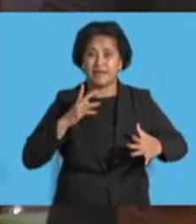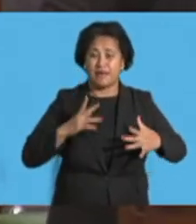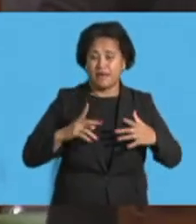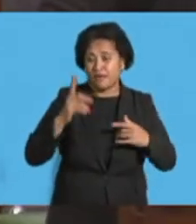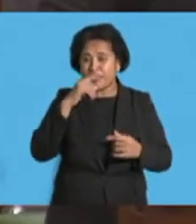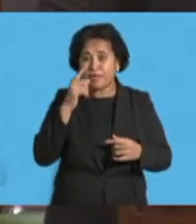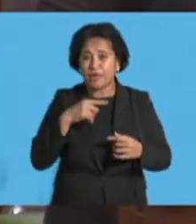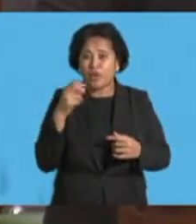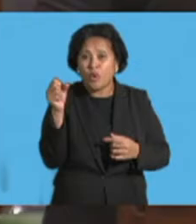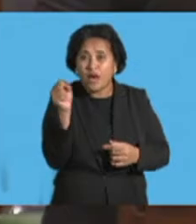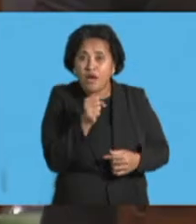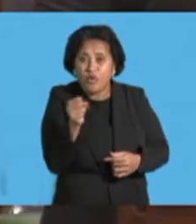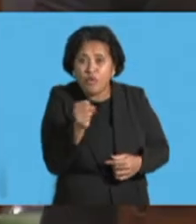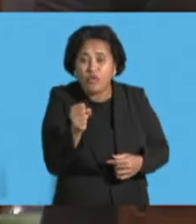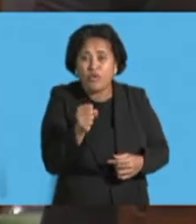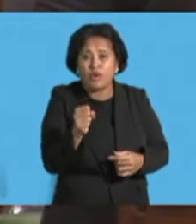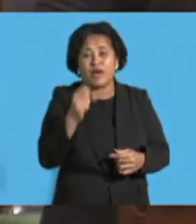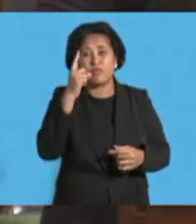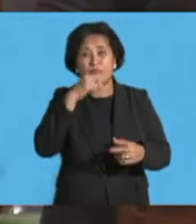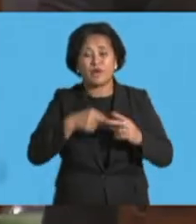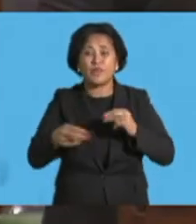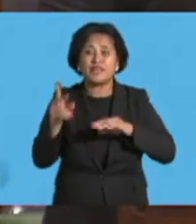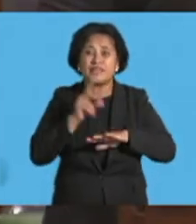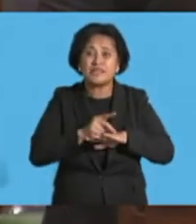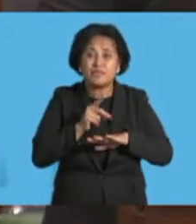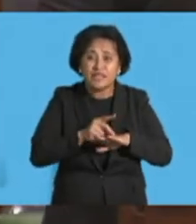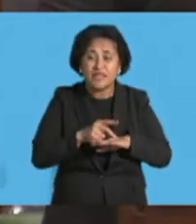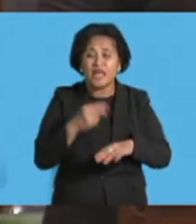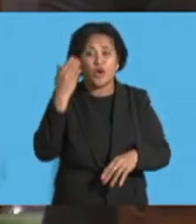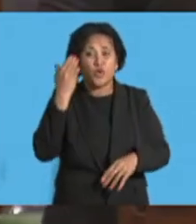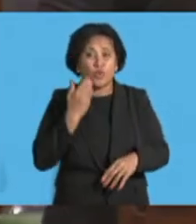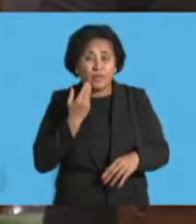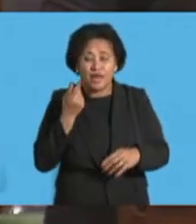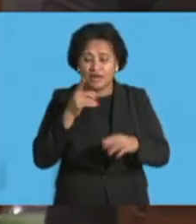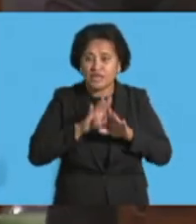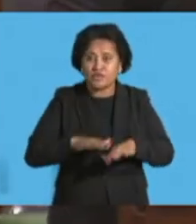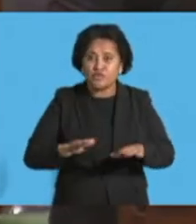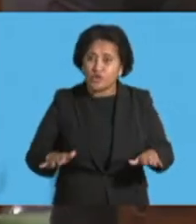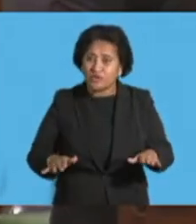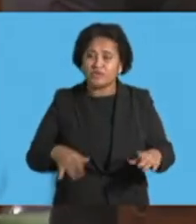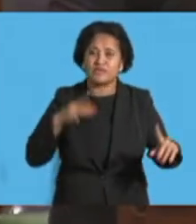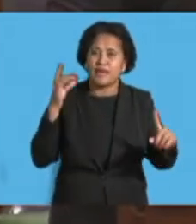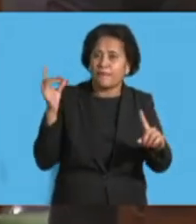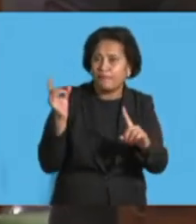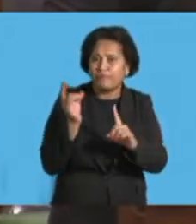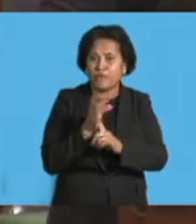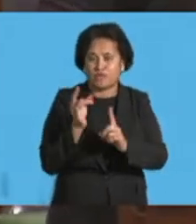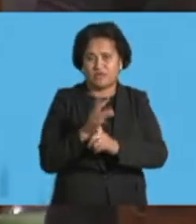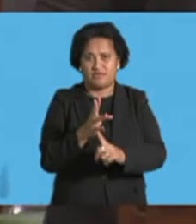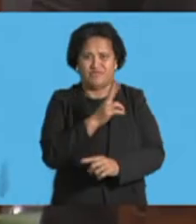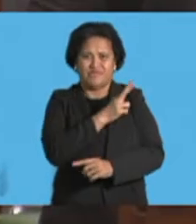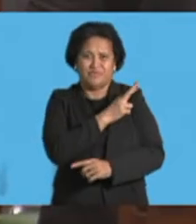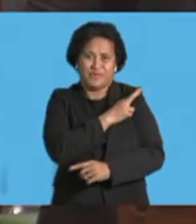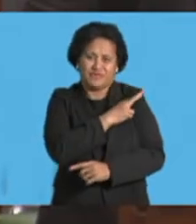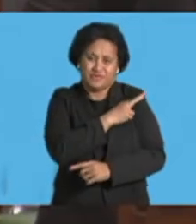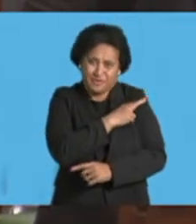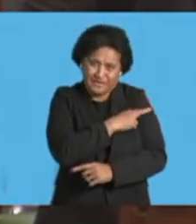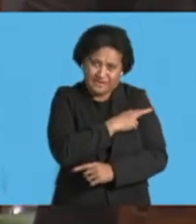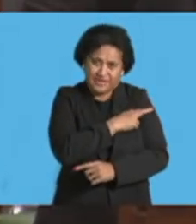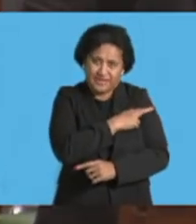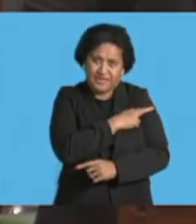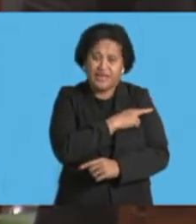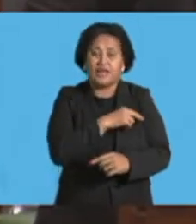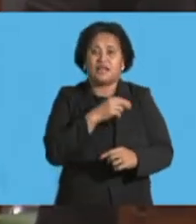elderly, people living with disabilities, women and children, has a very important responsibility. The responsibility